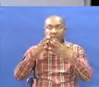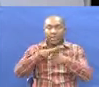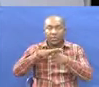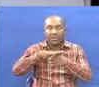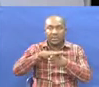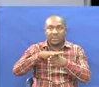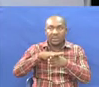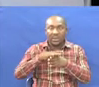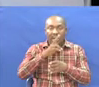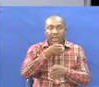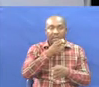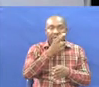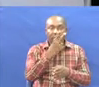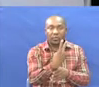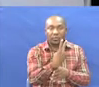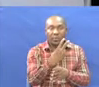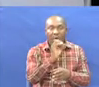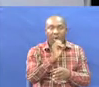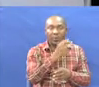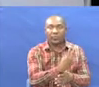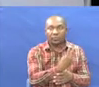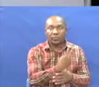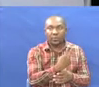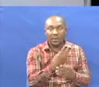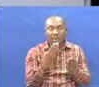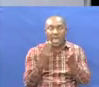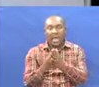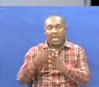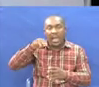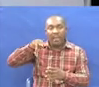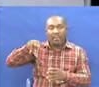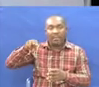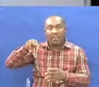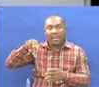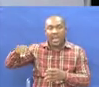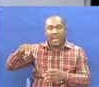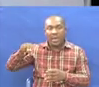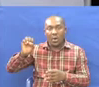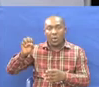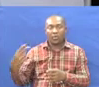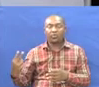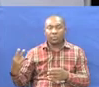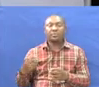diagram. Now, when this hydrogen peroxide will be added, in